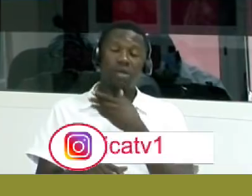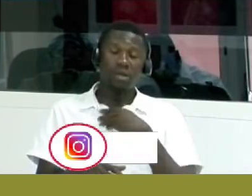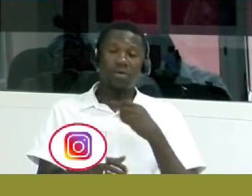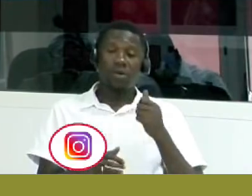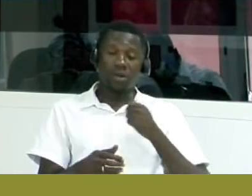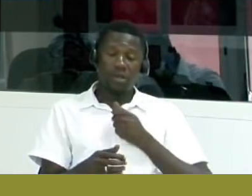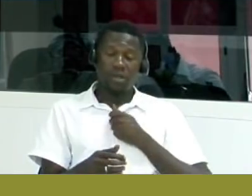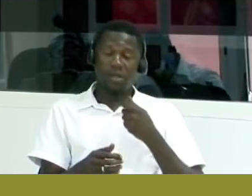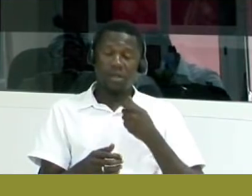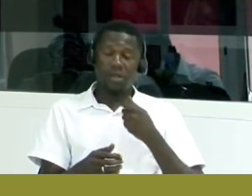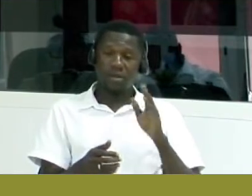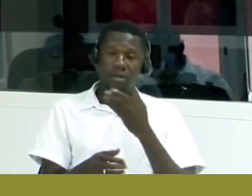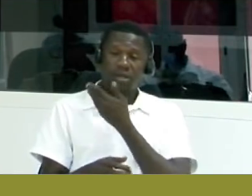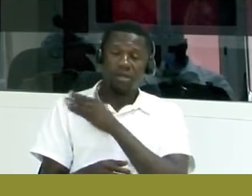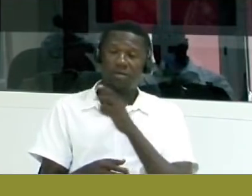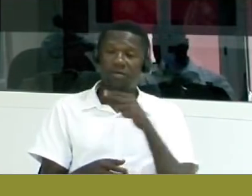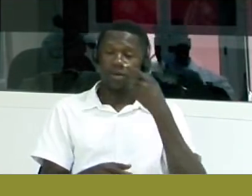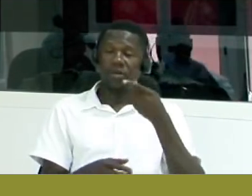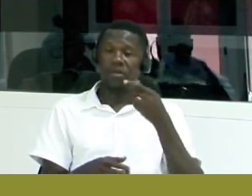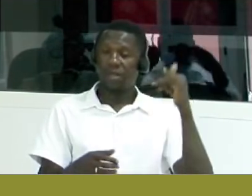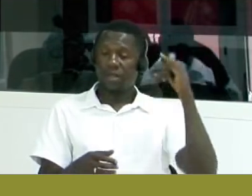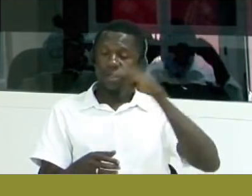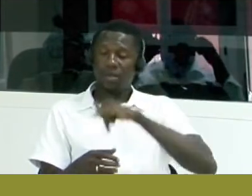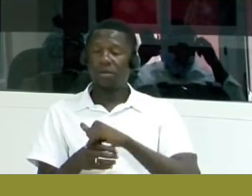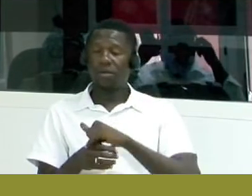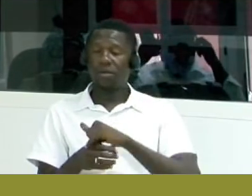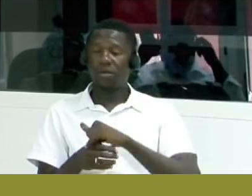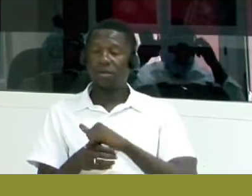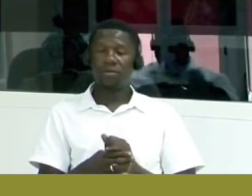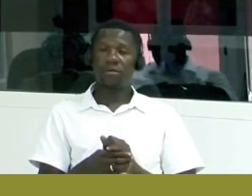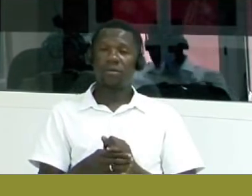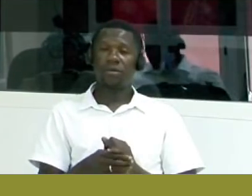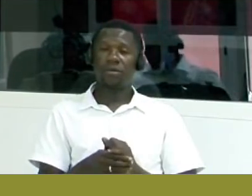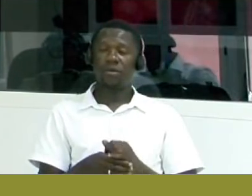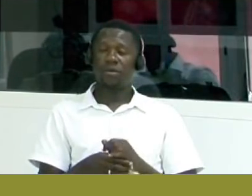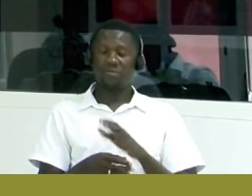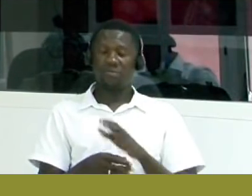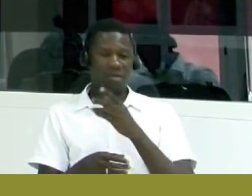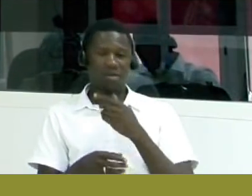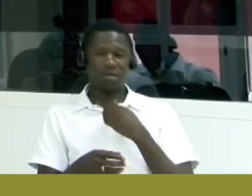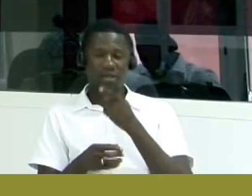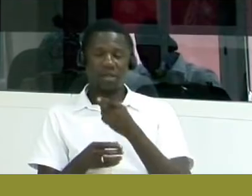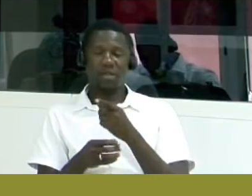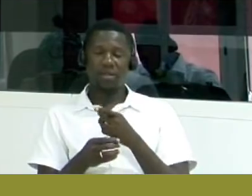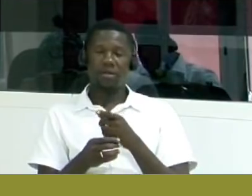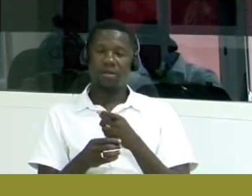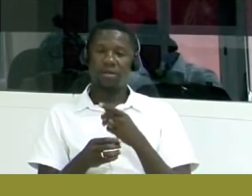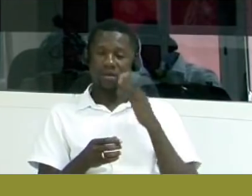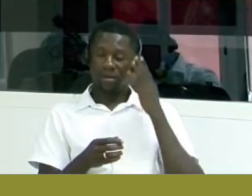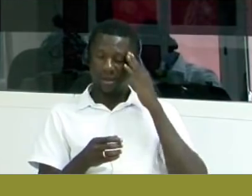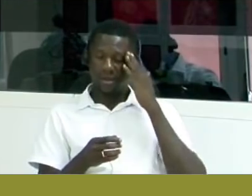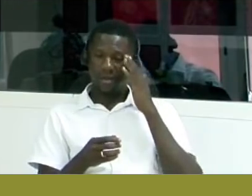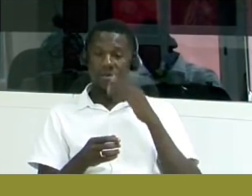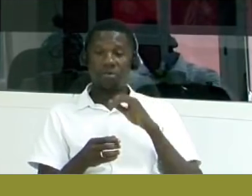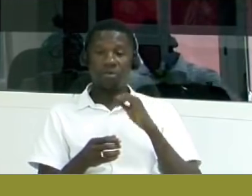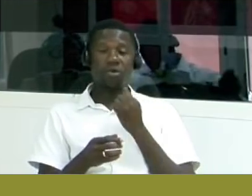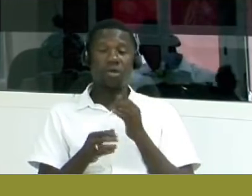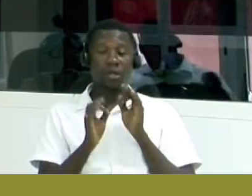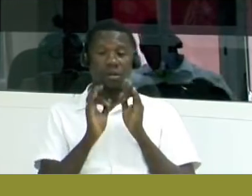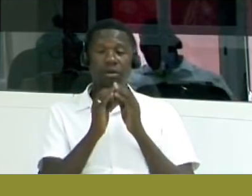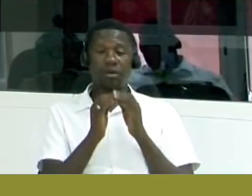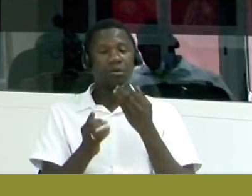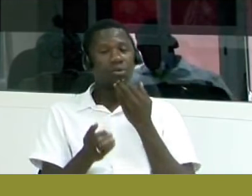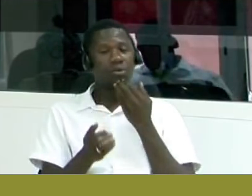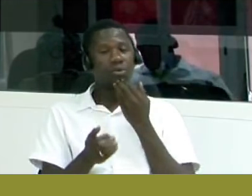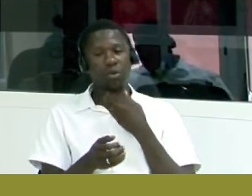airport. That is not true. I think these are all make-up stories, Council, because I told them that I am sorry, I will have to leave to go to the airport, and I am